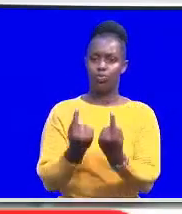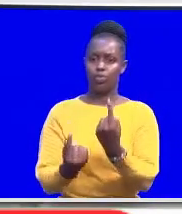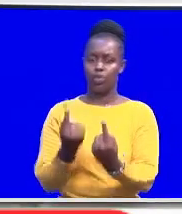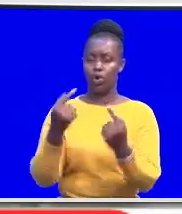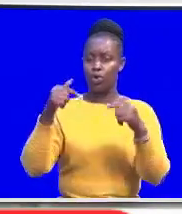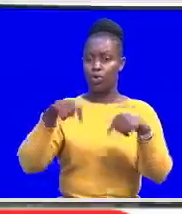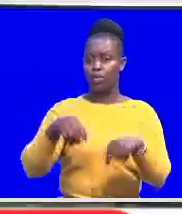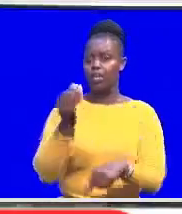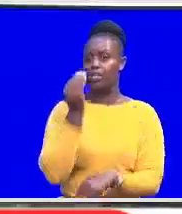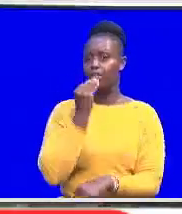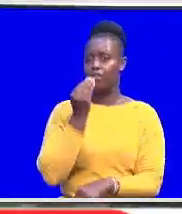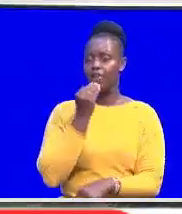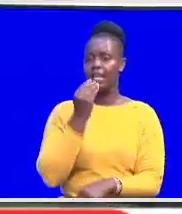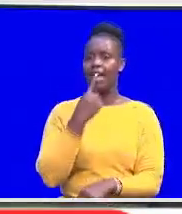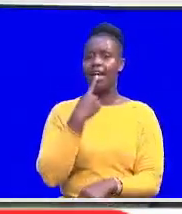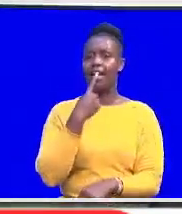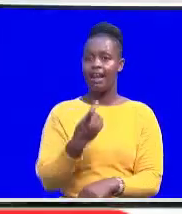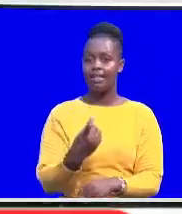rice and beans.